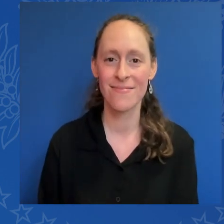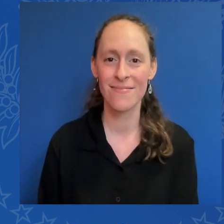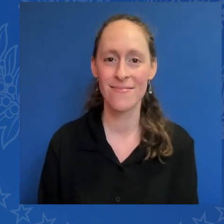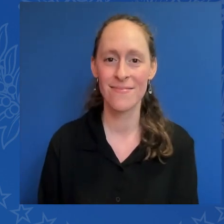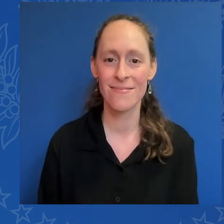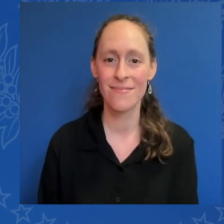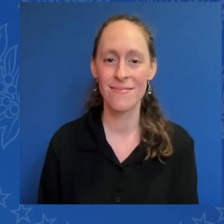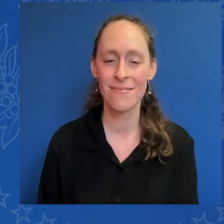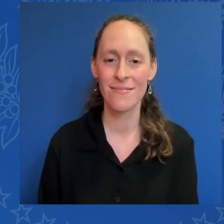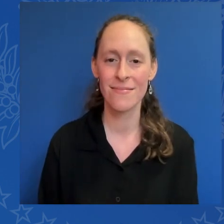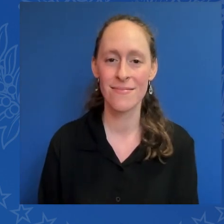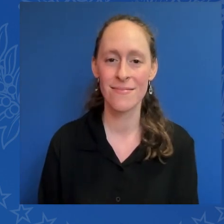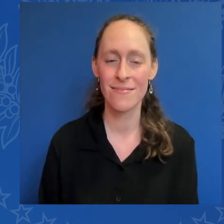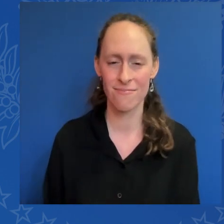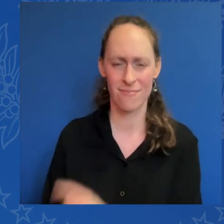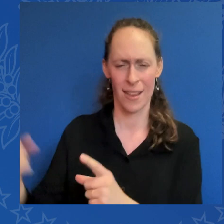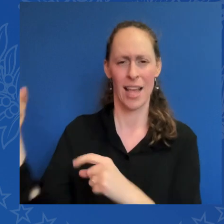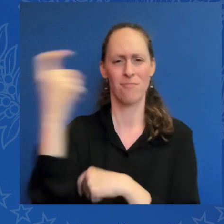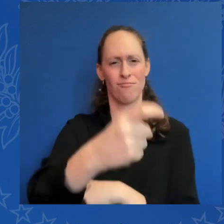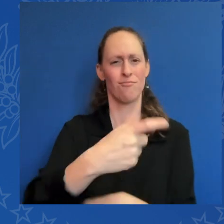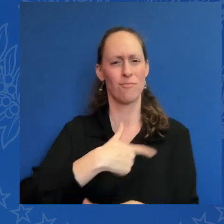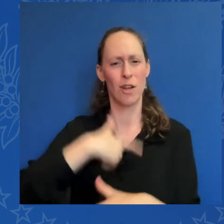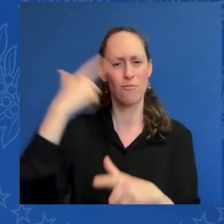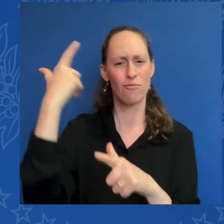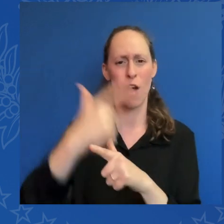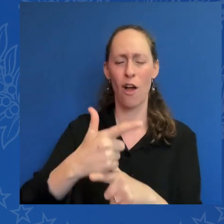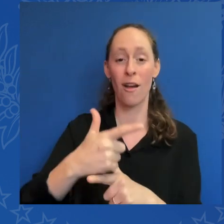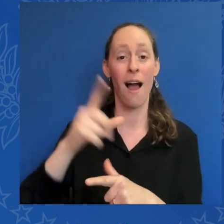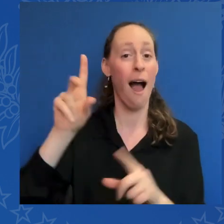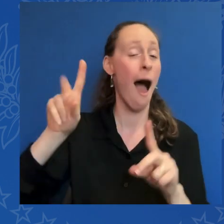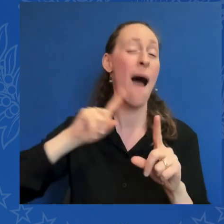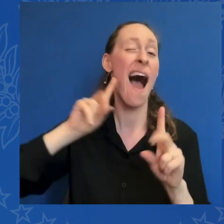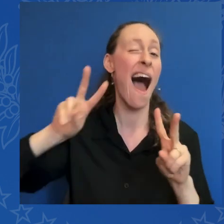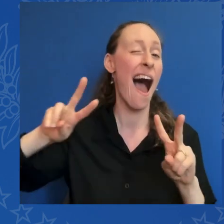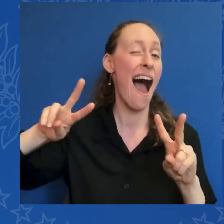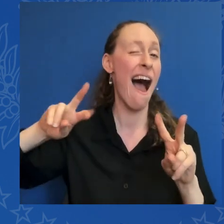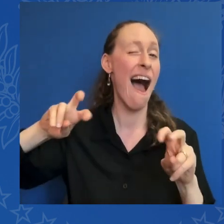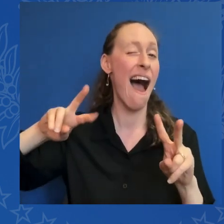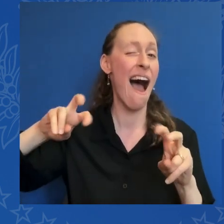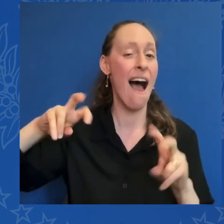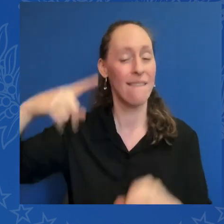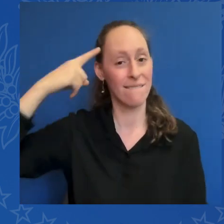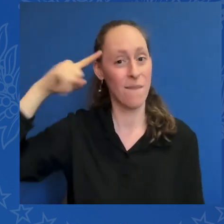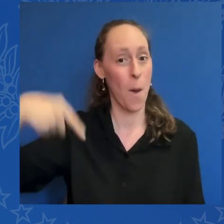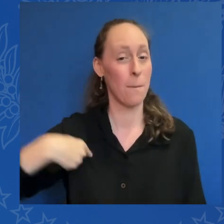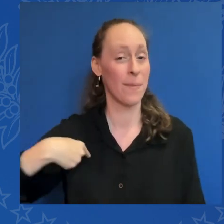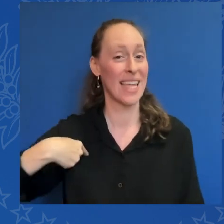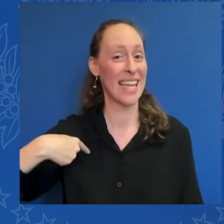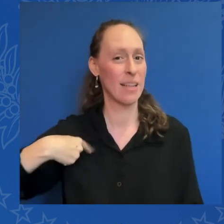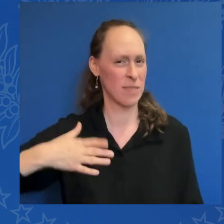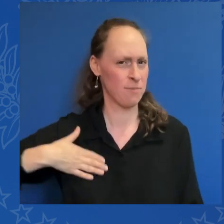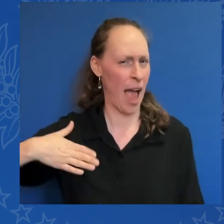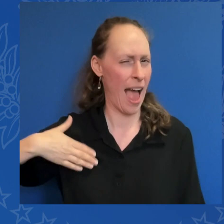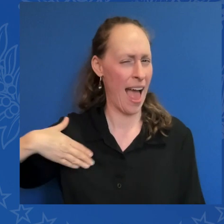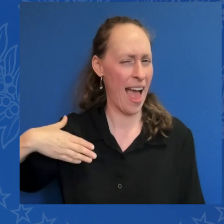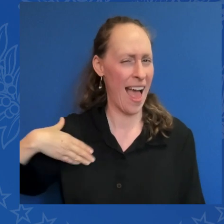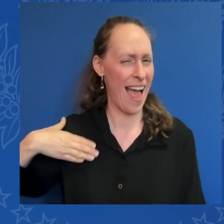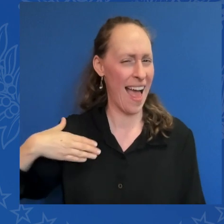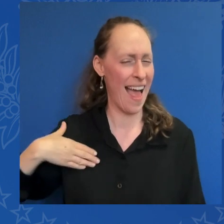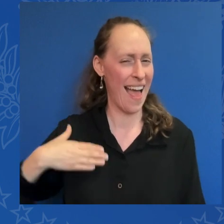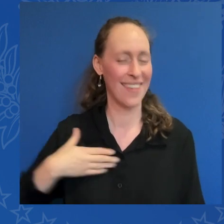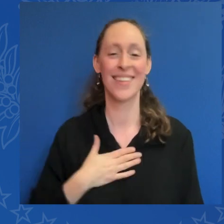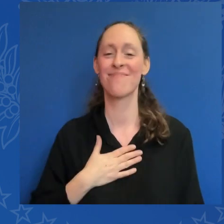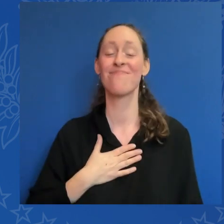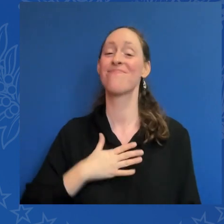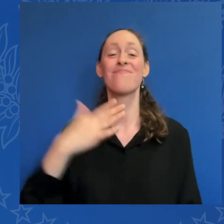it. I still got the tie. I wear it with great pride. And so thank you all for the homecoming welcome. The bad news